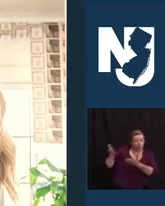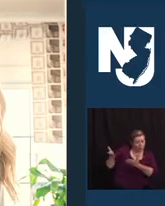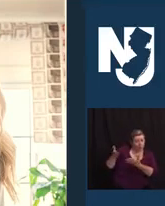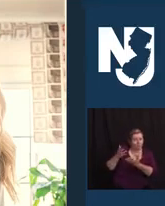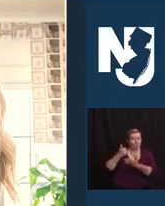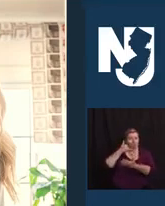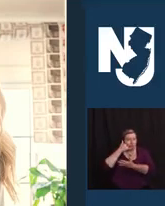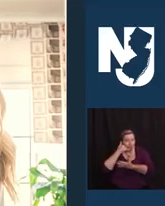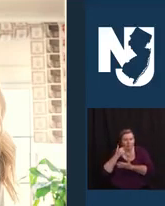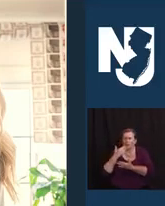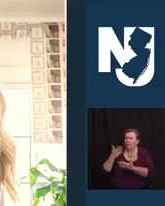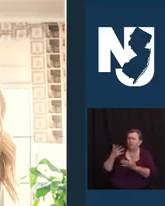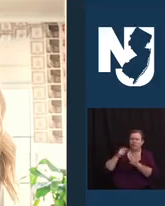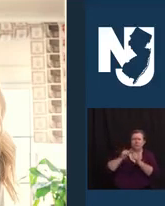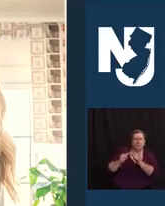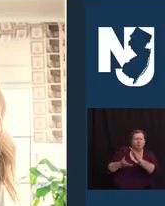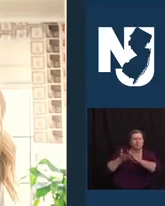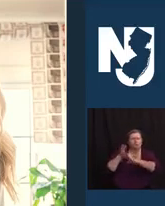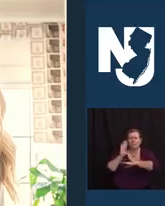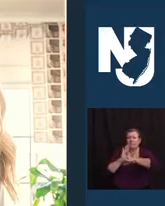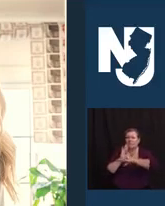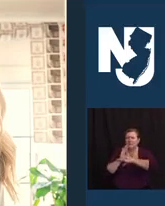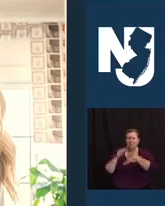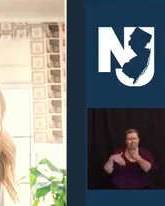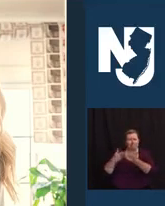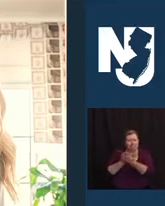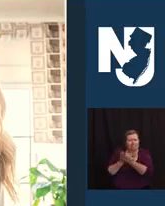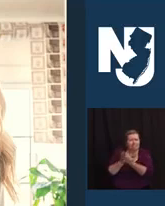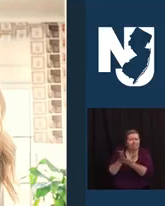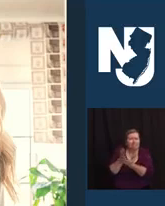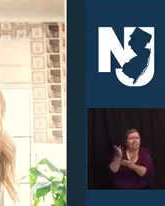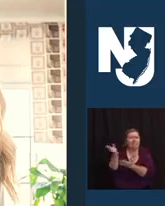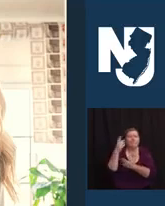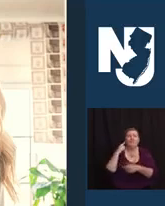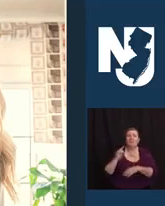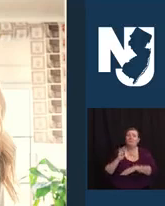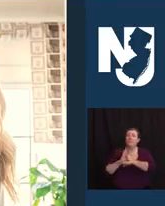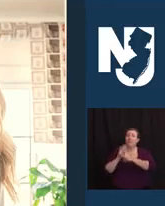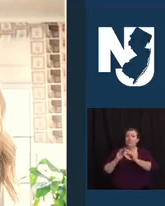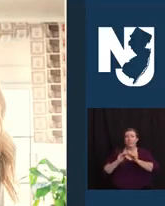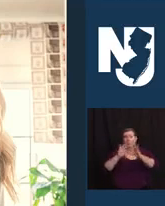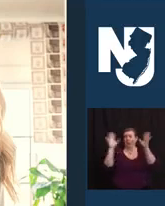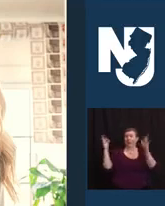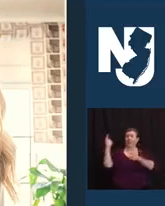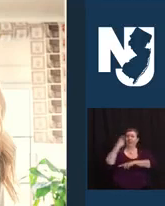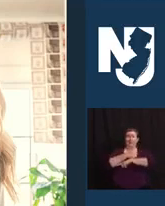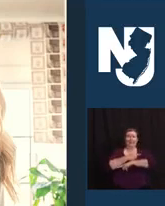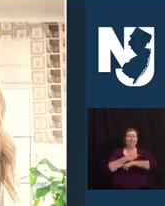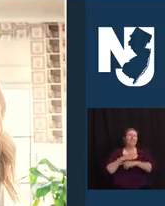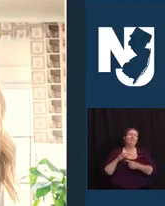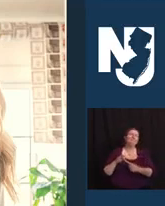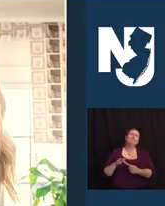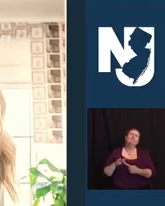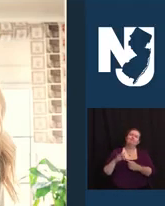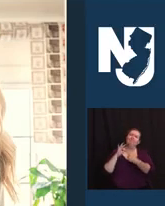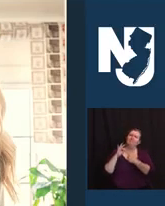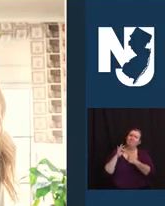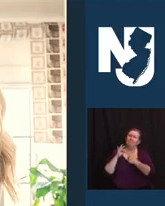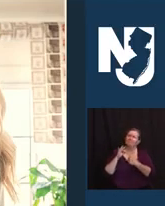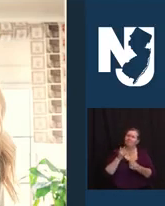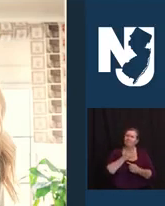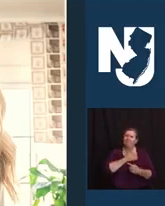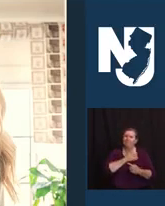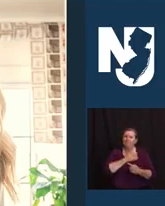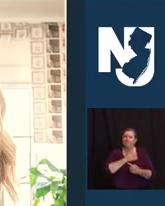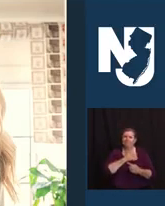she continues to do. The name of her business, by the way, Brighter Days, is one that has a special ring to it. We are entering a